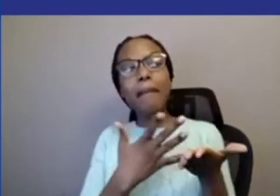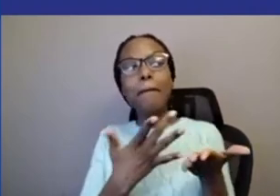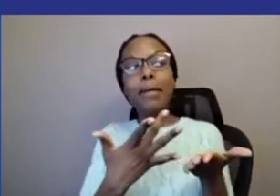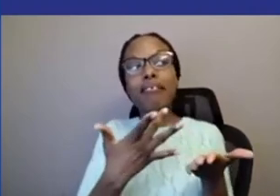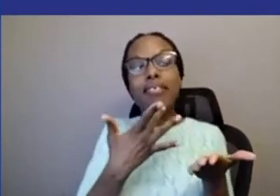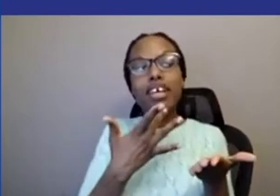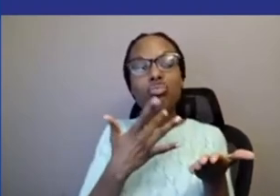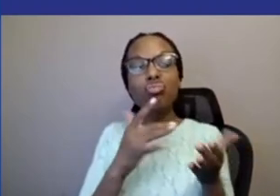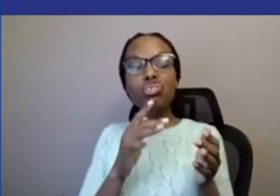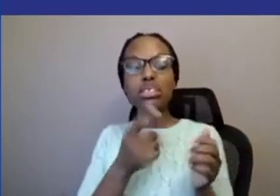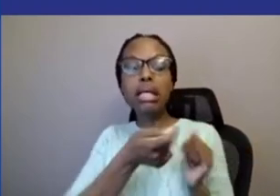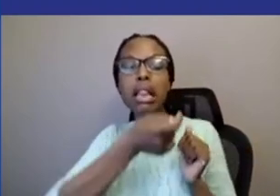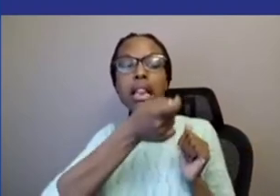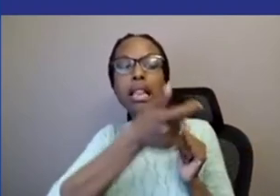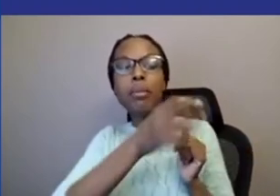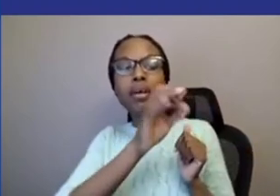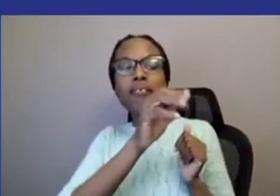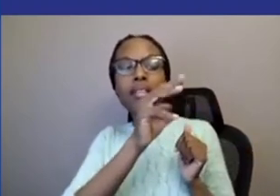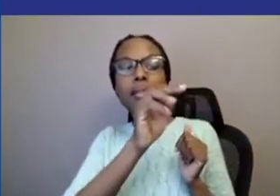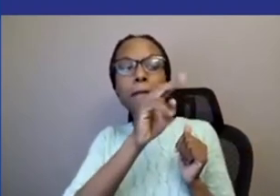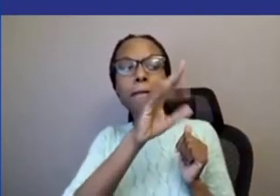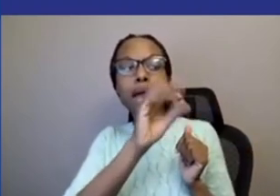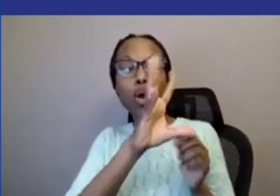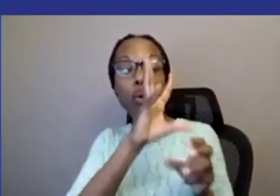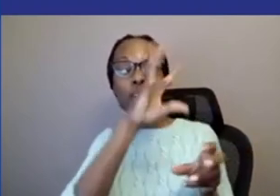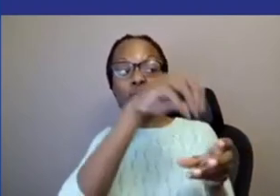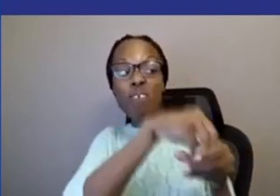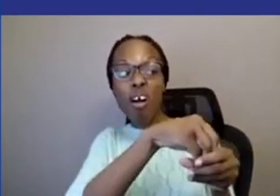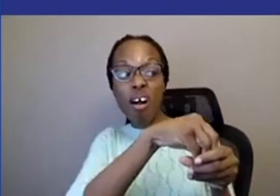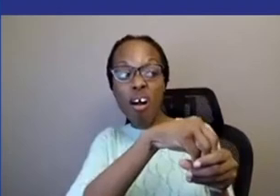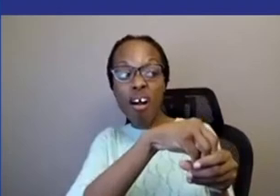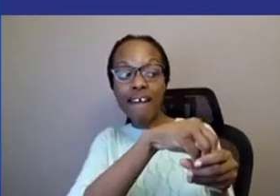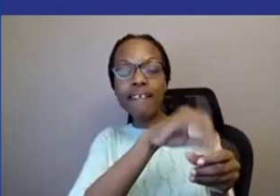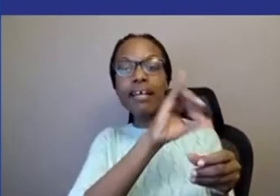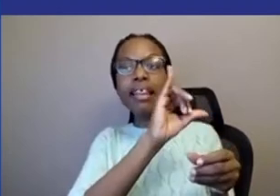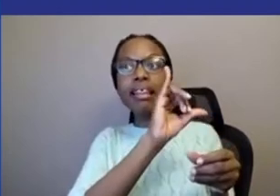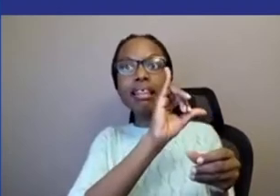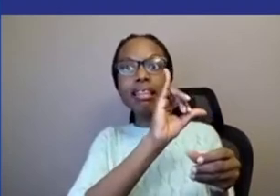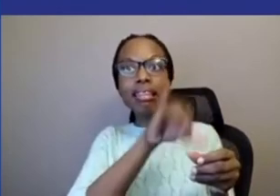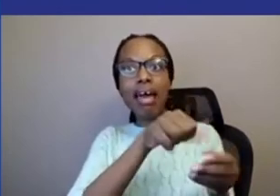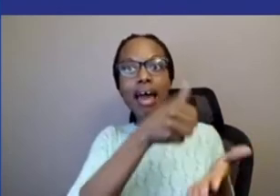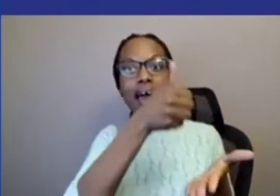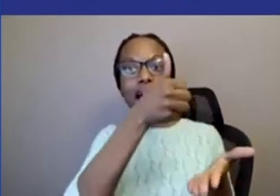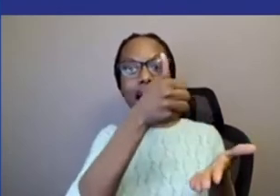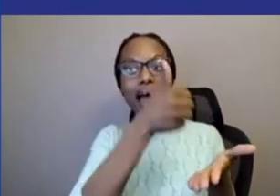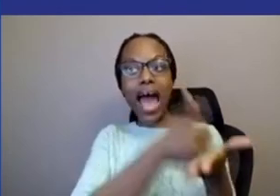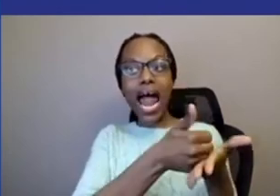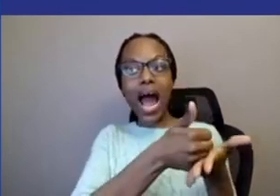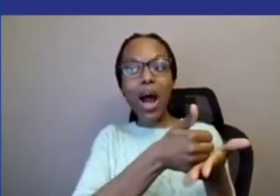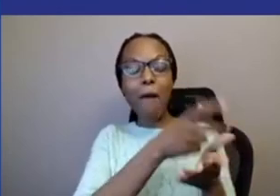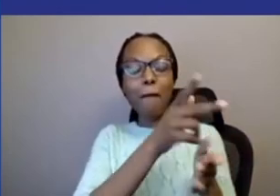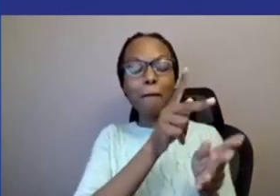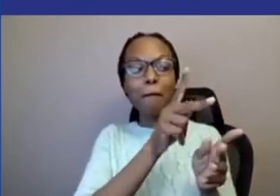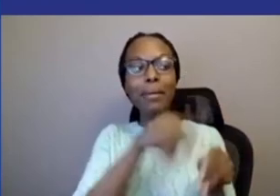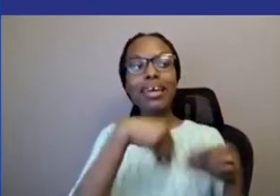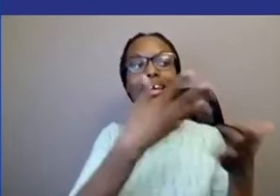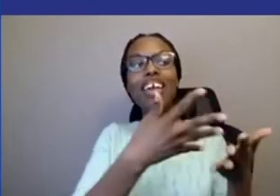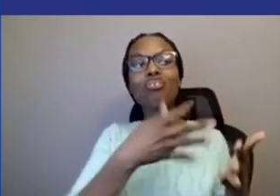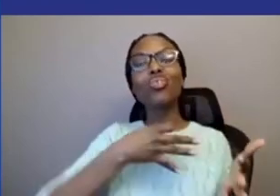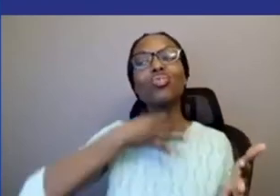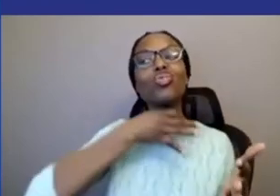definitely enables more visibility, or at least a curiosity back to what the original